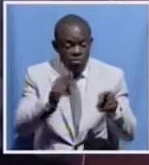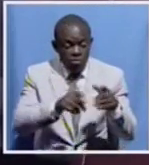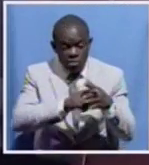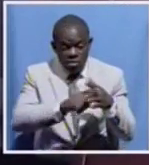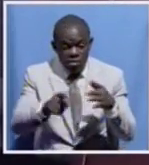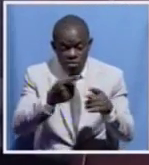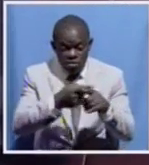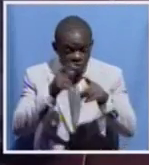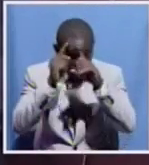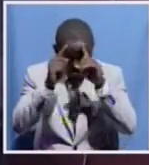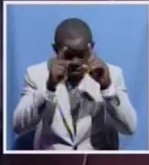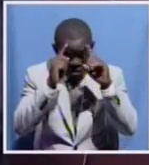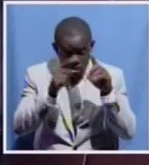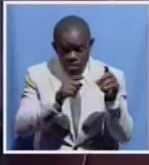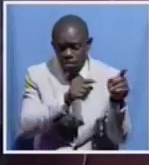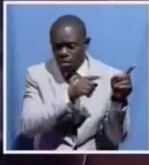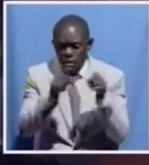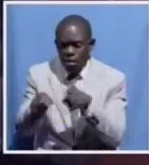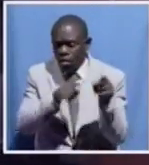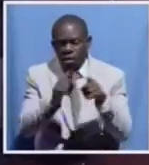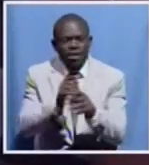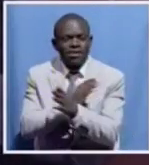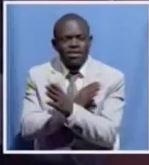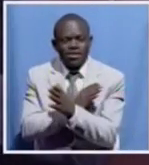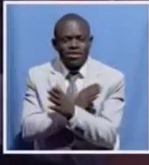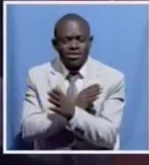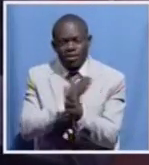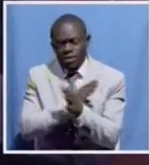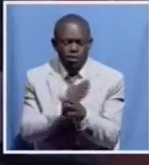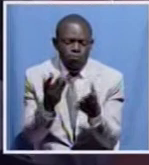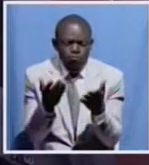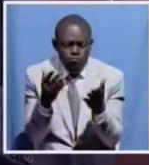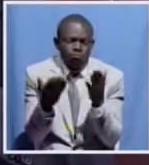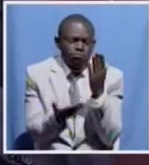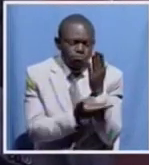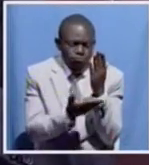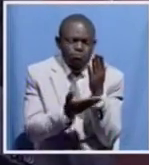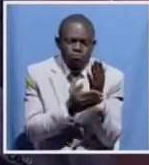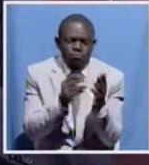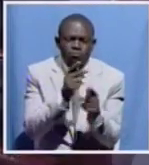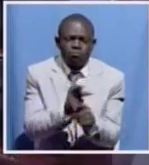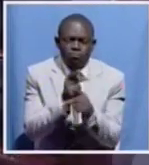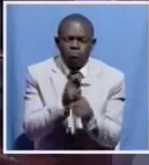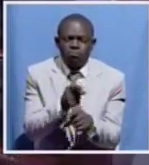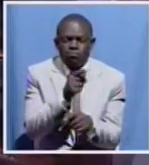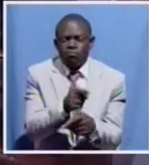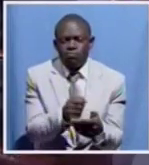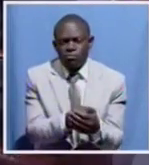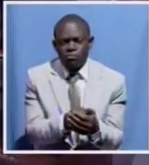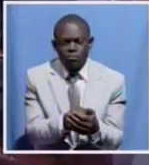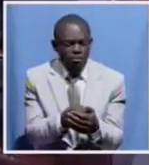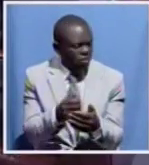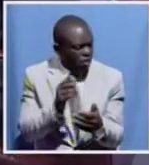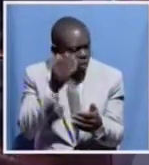solace in this country. This is a country that has seen 6 democratic elections. Yes, this is a country, peace, and that's probably not